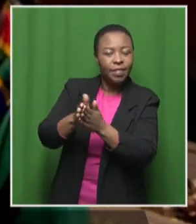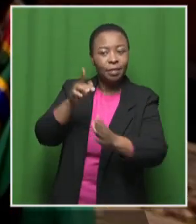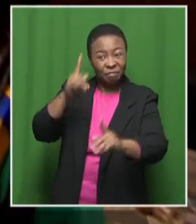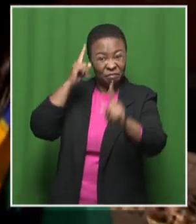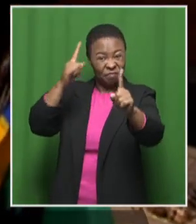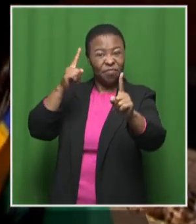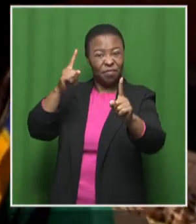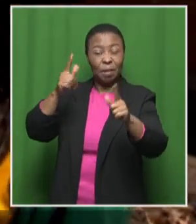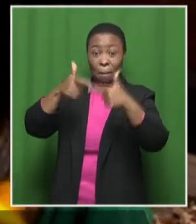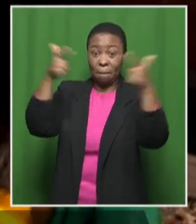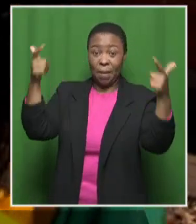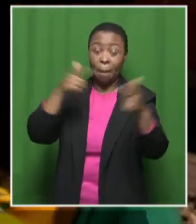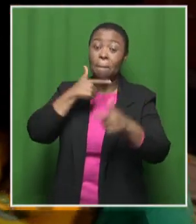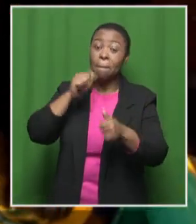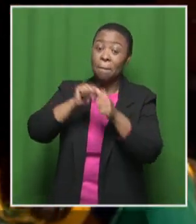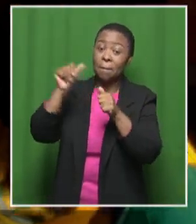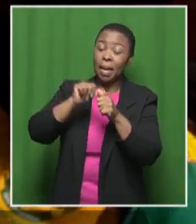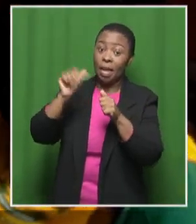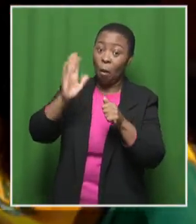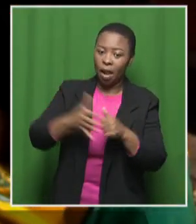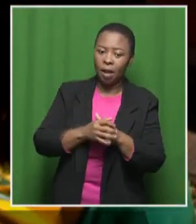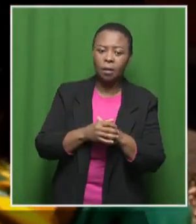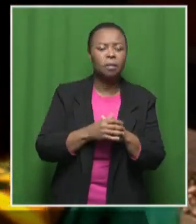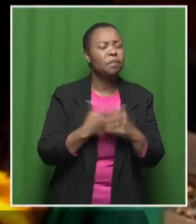important, especially in our community, where